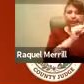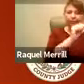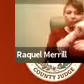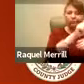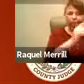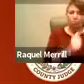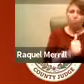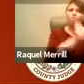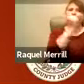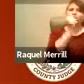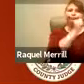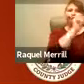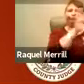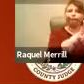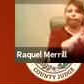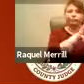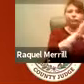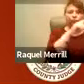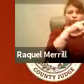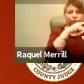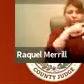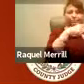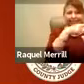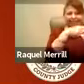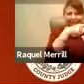the most infections, of